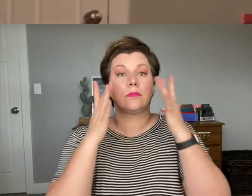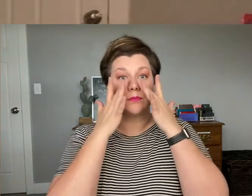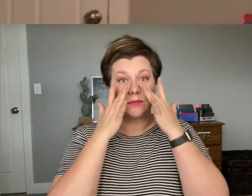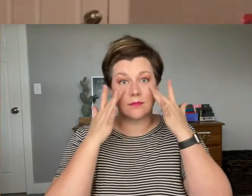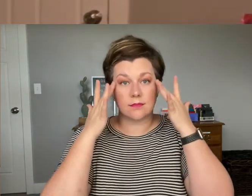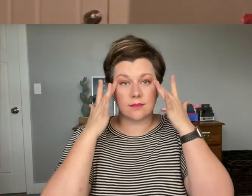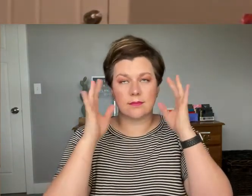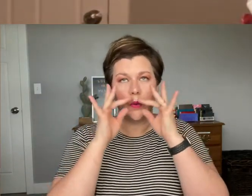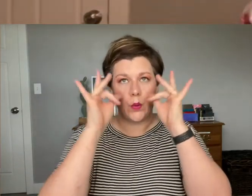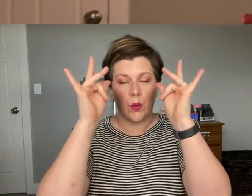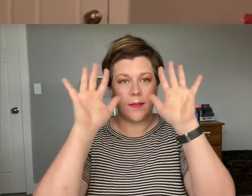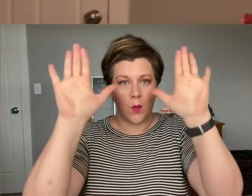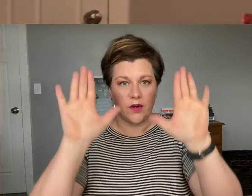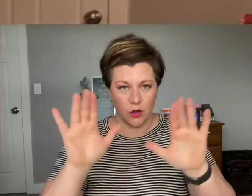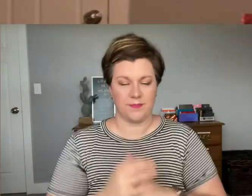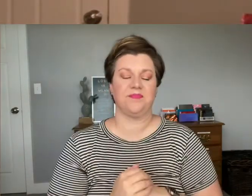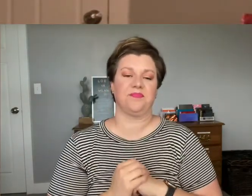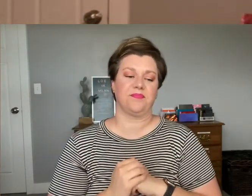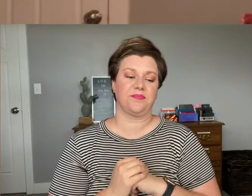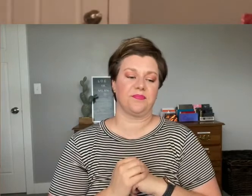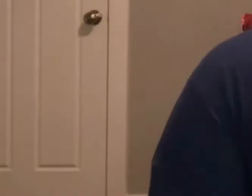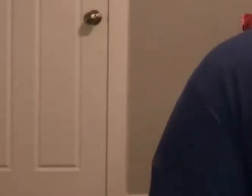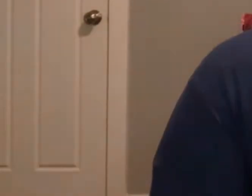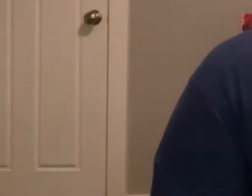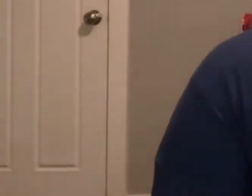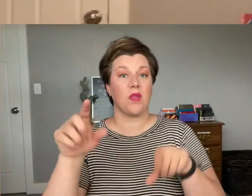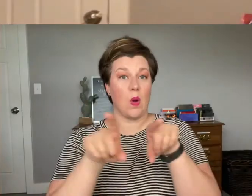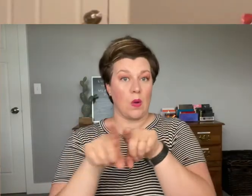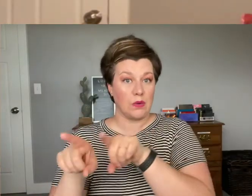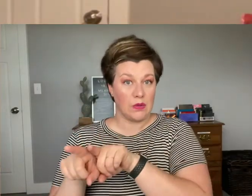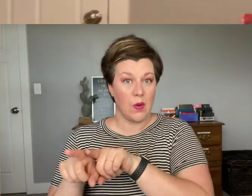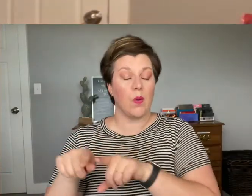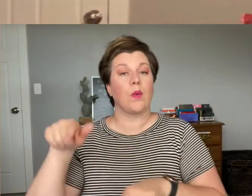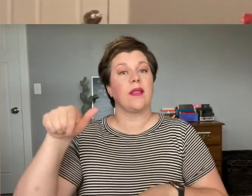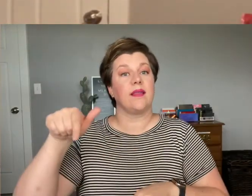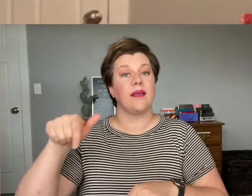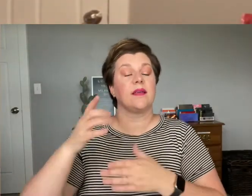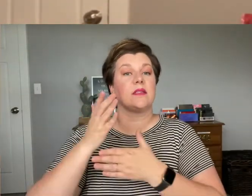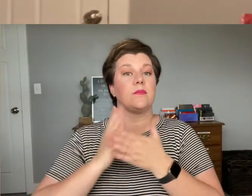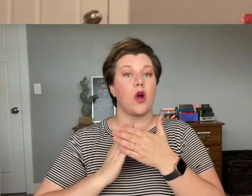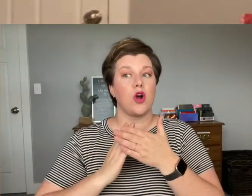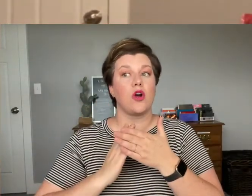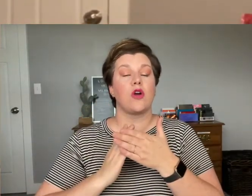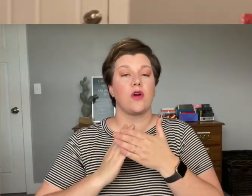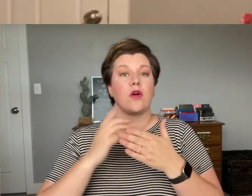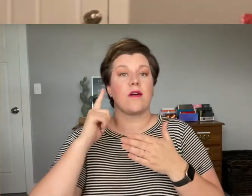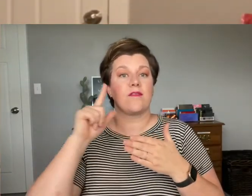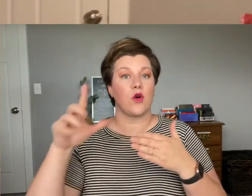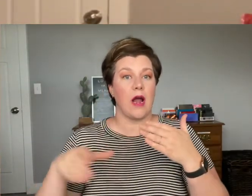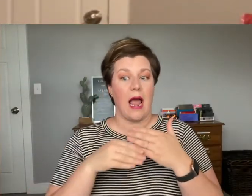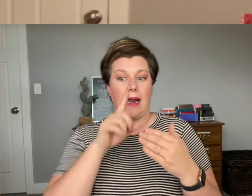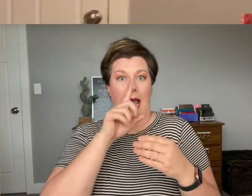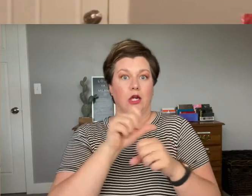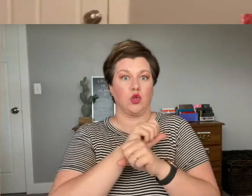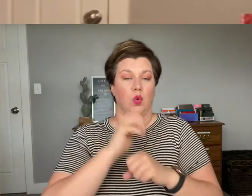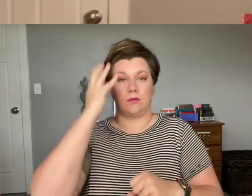rose. And those are just delicious and wonderful. And then also, this is a stage to